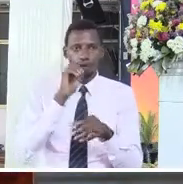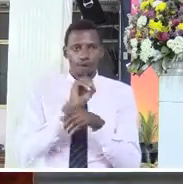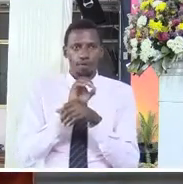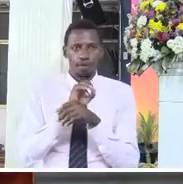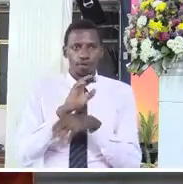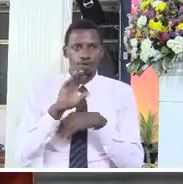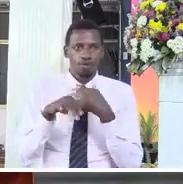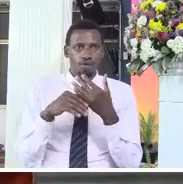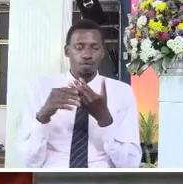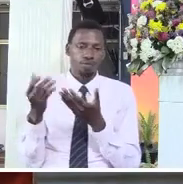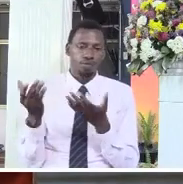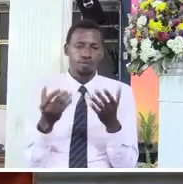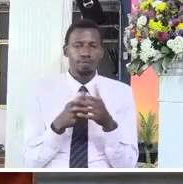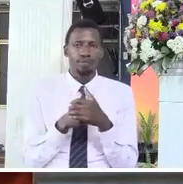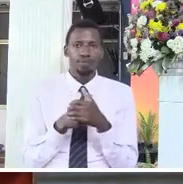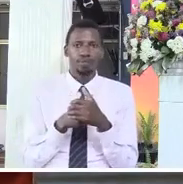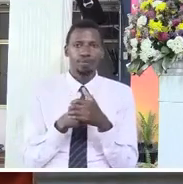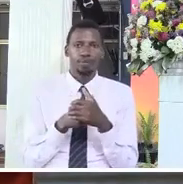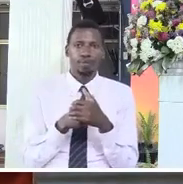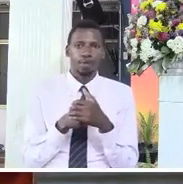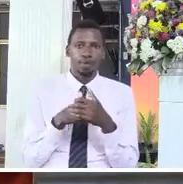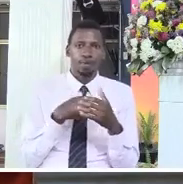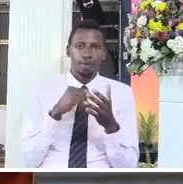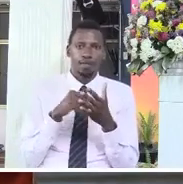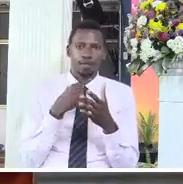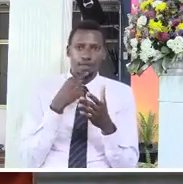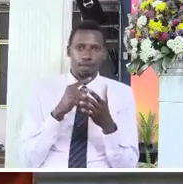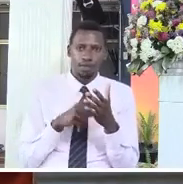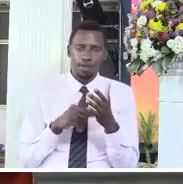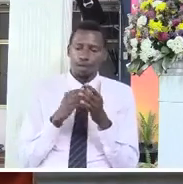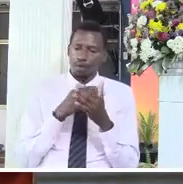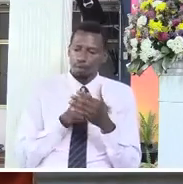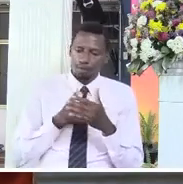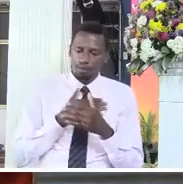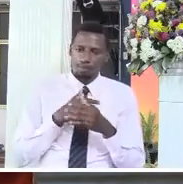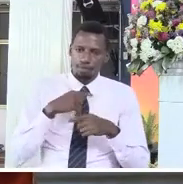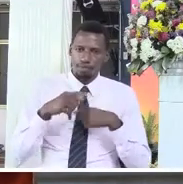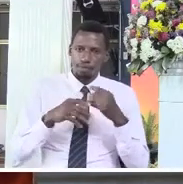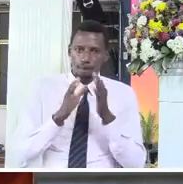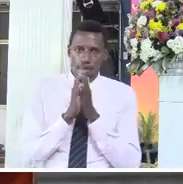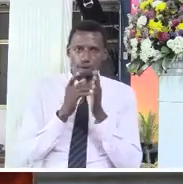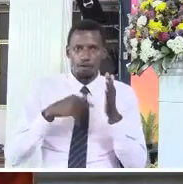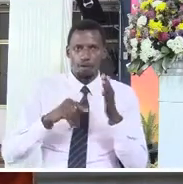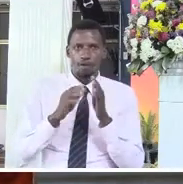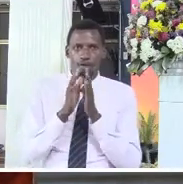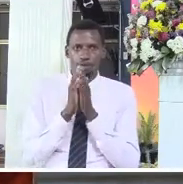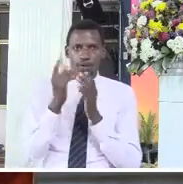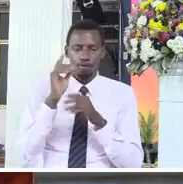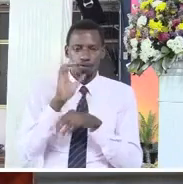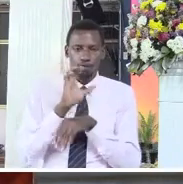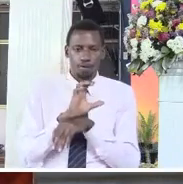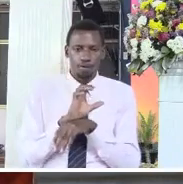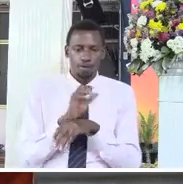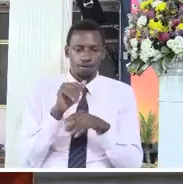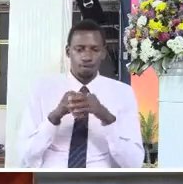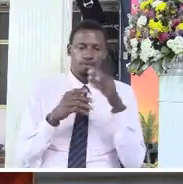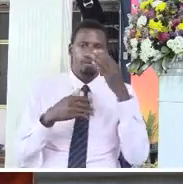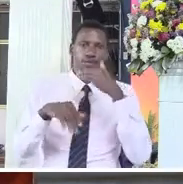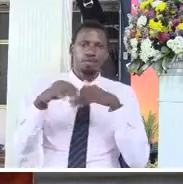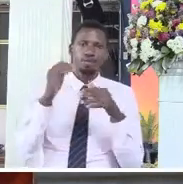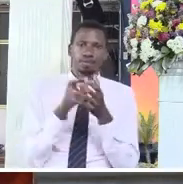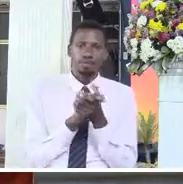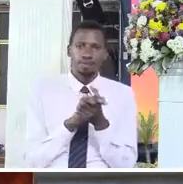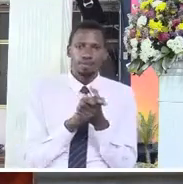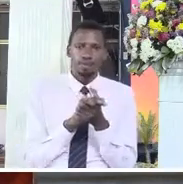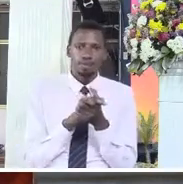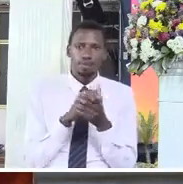welcome. So yeah, I just say, please keep on praying for us, pray for the church in the campuses, for the churches in the